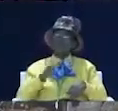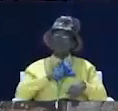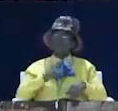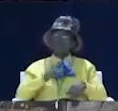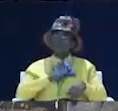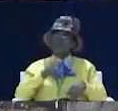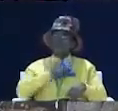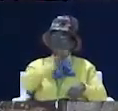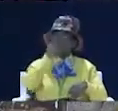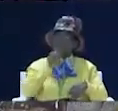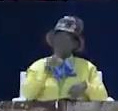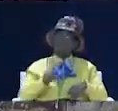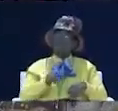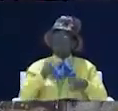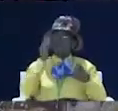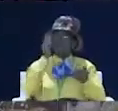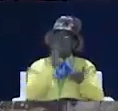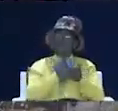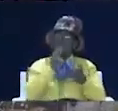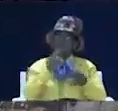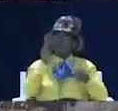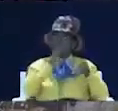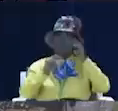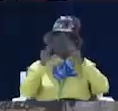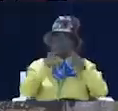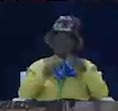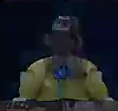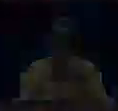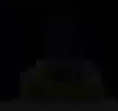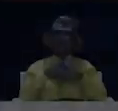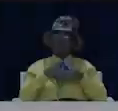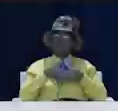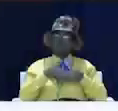So stop worrying.